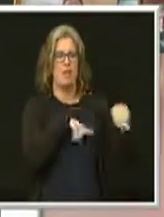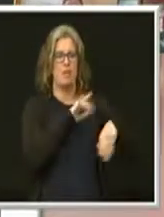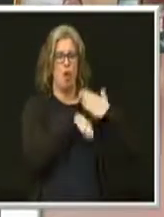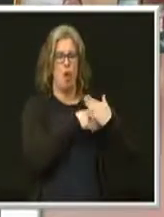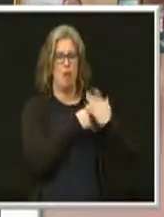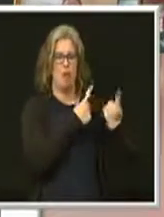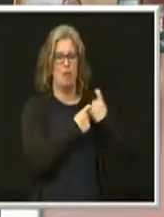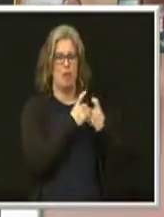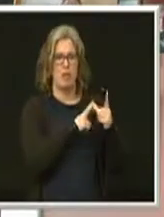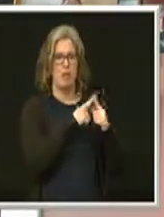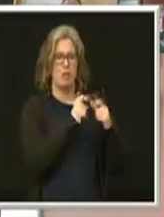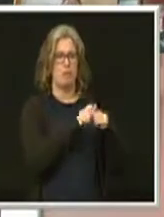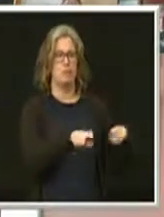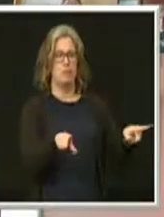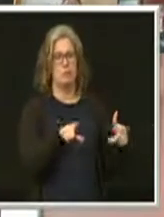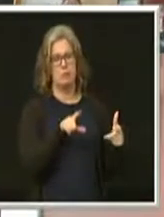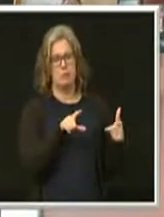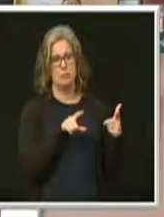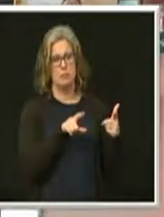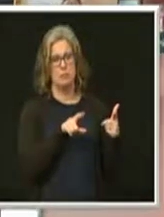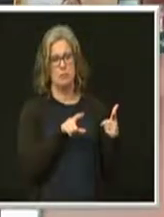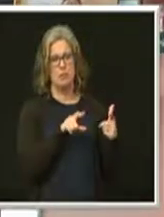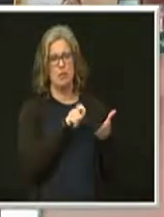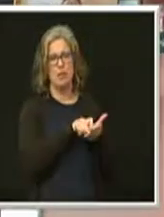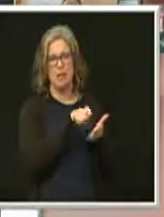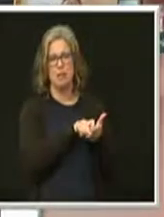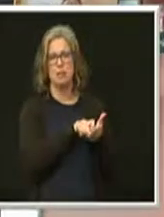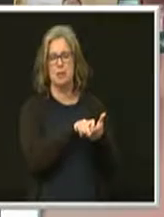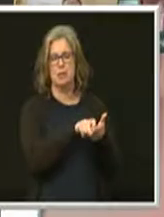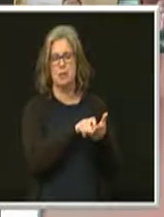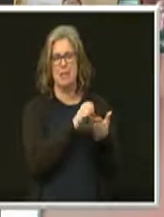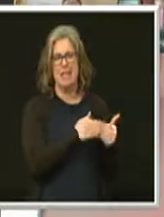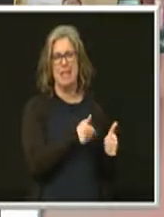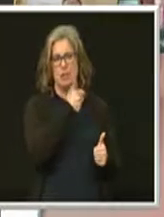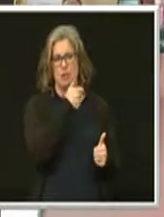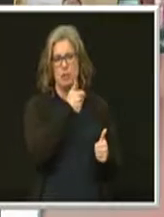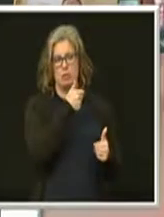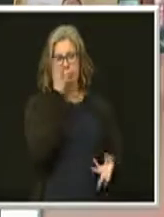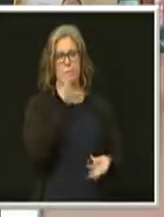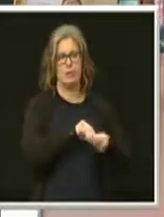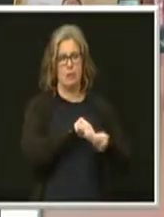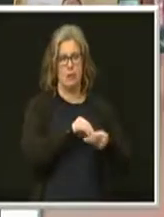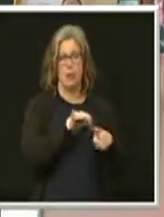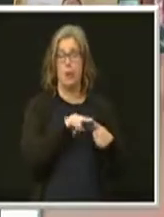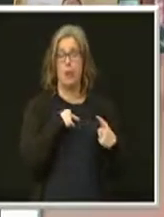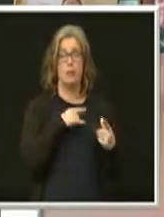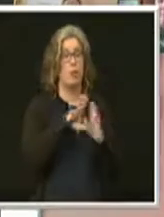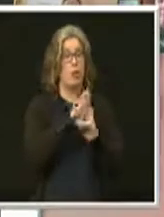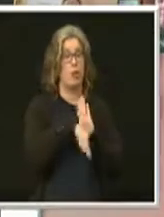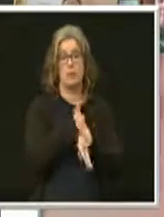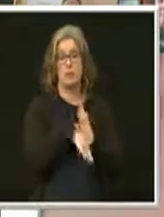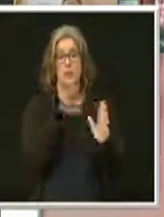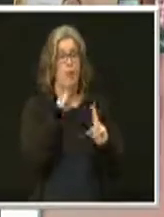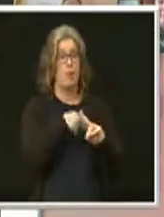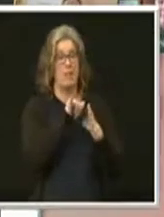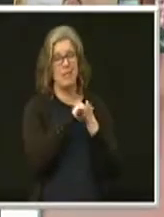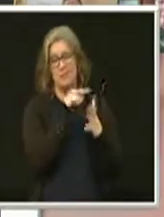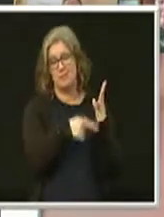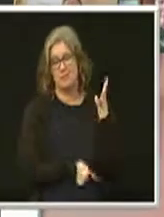these so we can just put it out in writing. That'll be the most comprehensive way. Otherwise, we'll be on here for half an hour talking about these